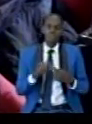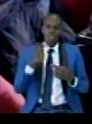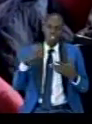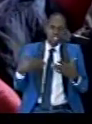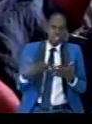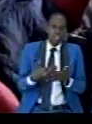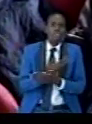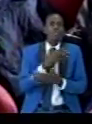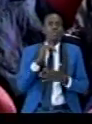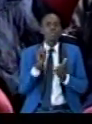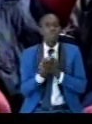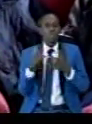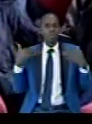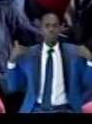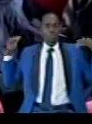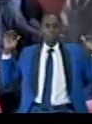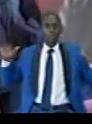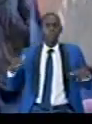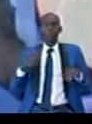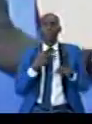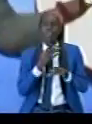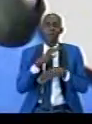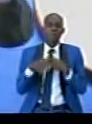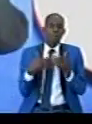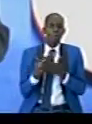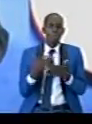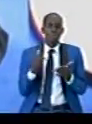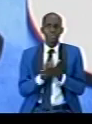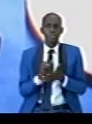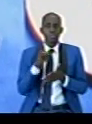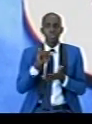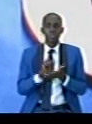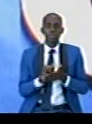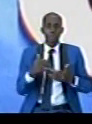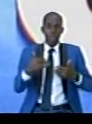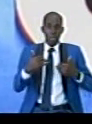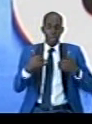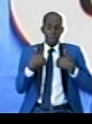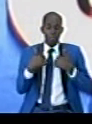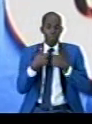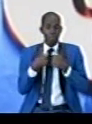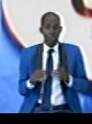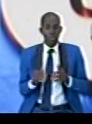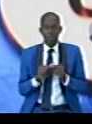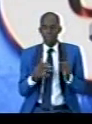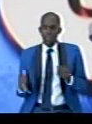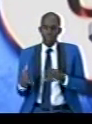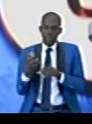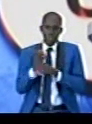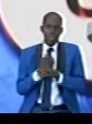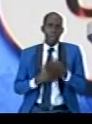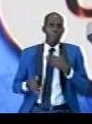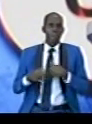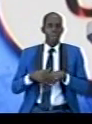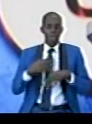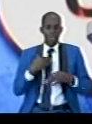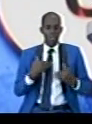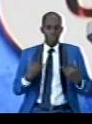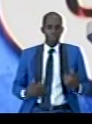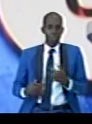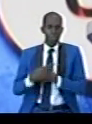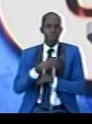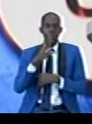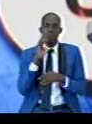and all the wings that have been plucked off, everything replaced today. Yeah. And then you're full of strength and full